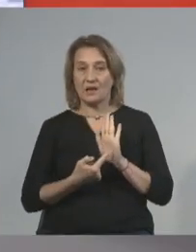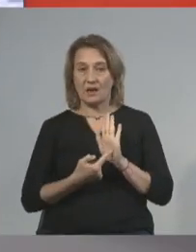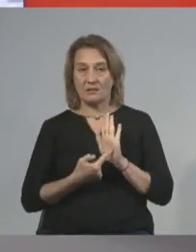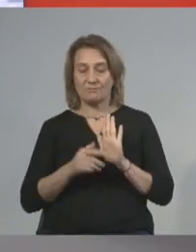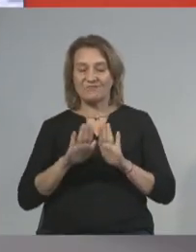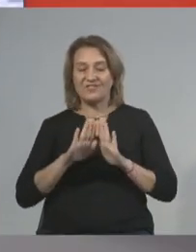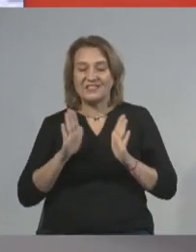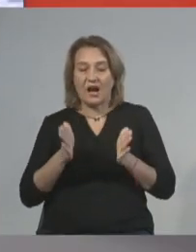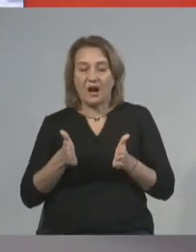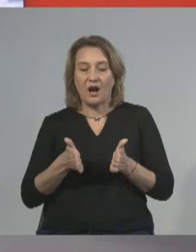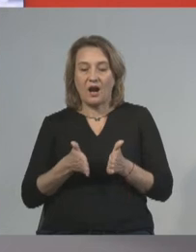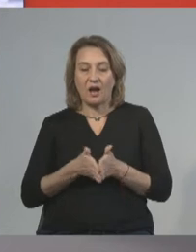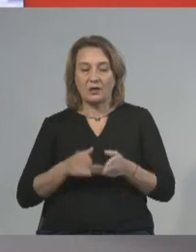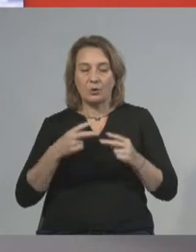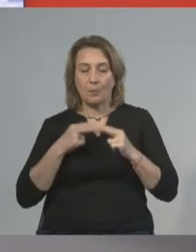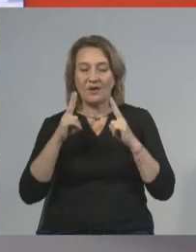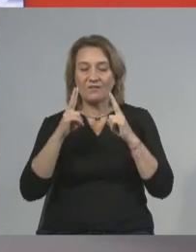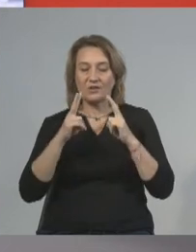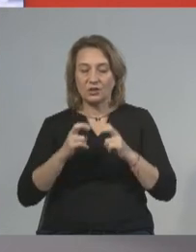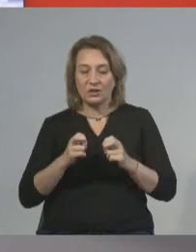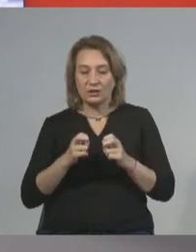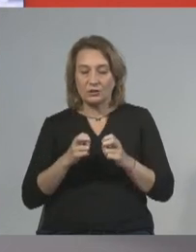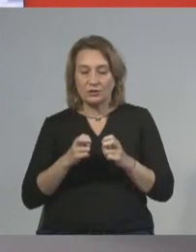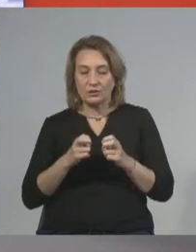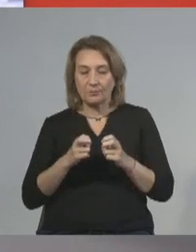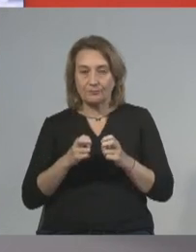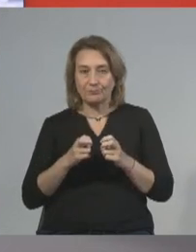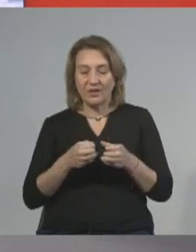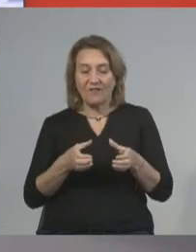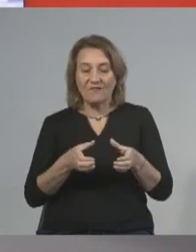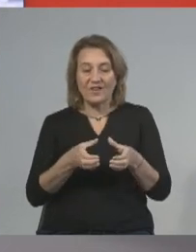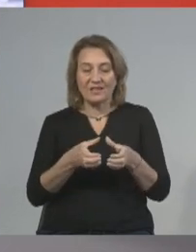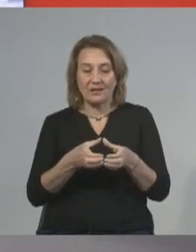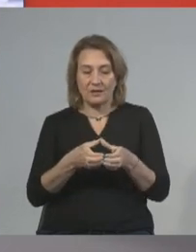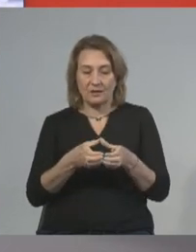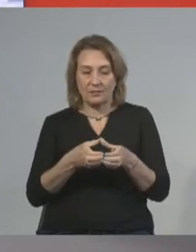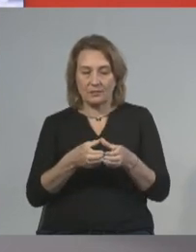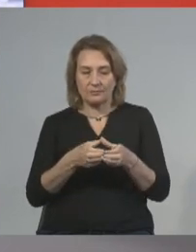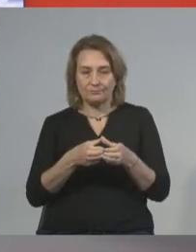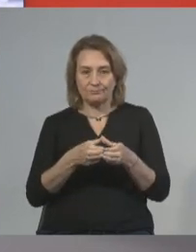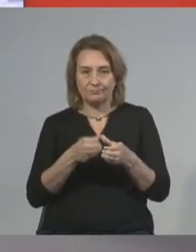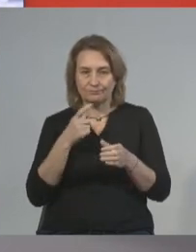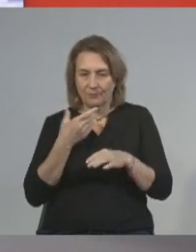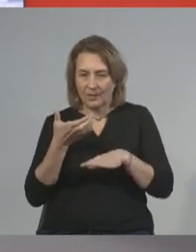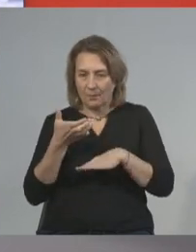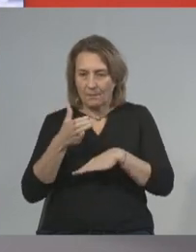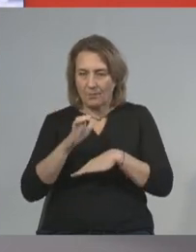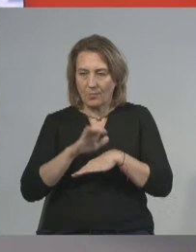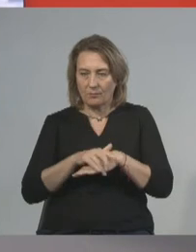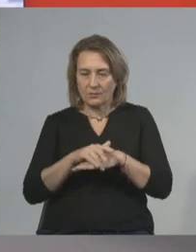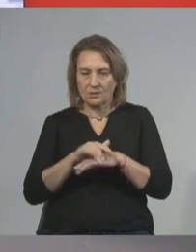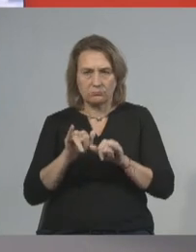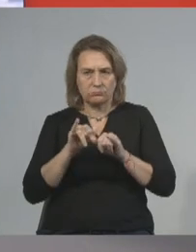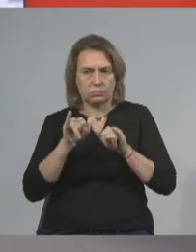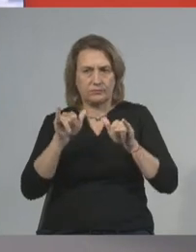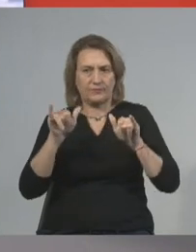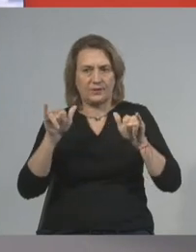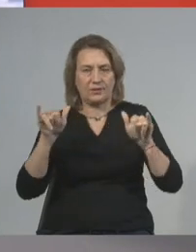question we are the analytical department of indonesia's ukraine